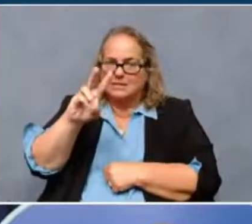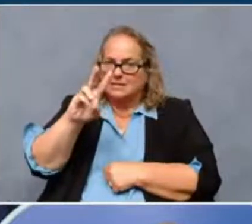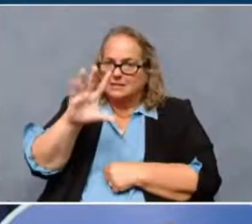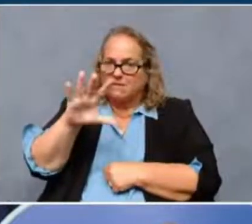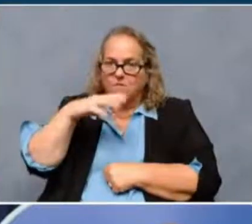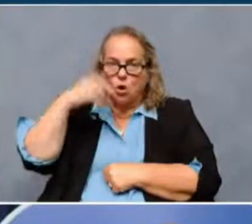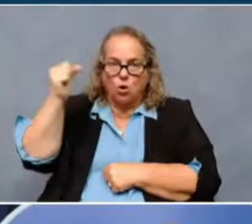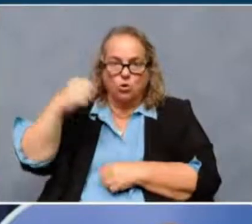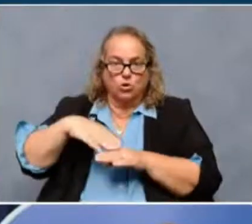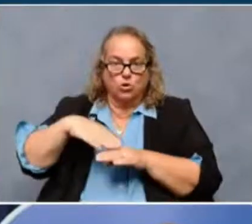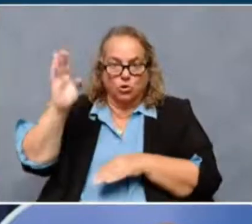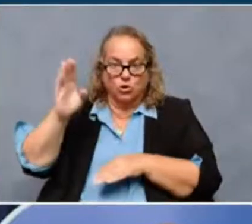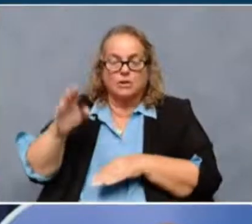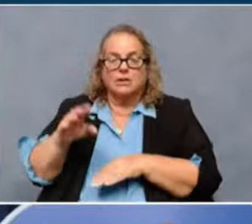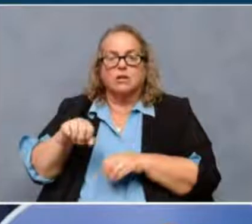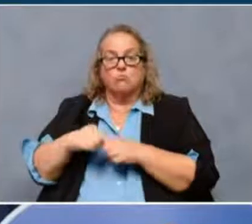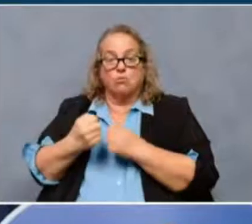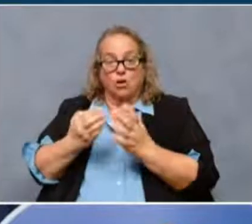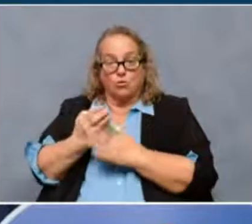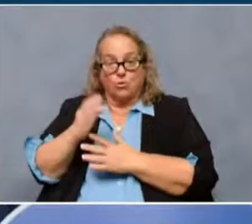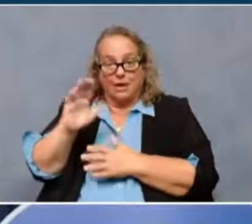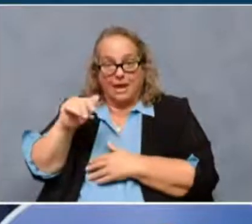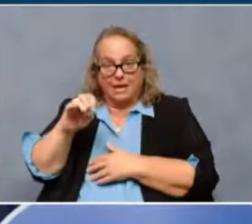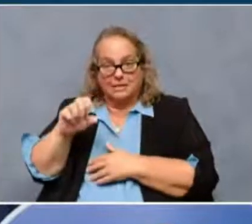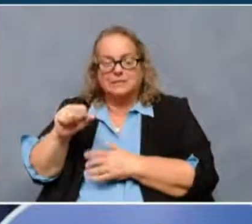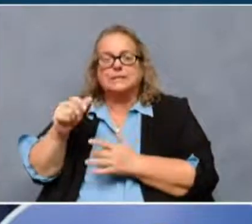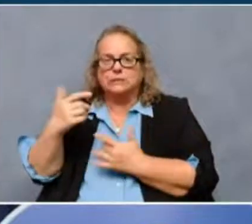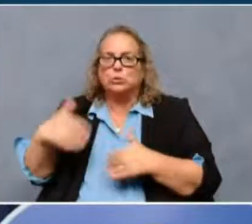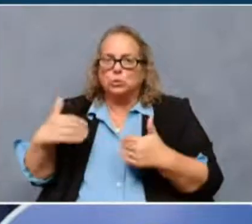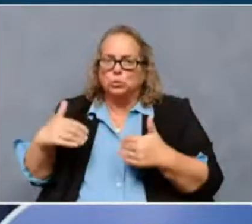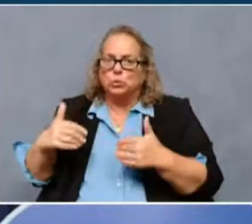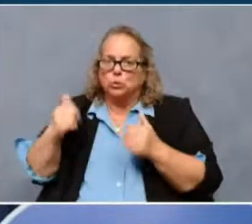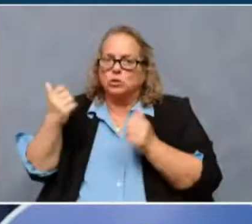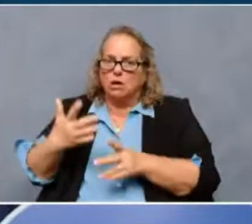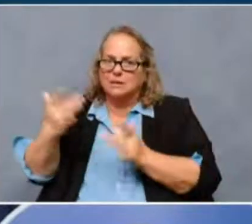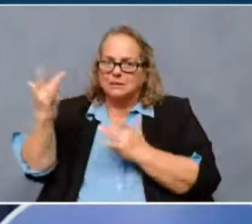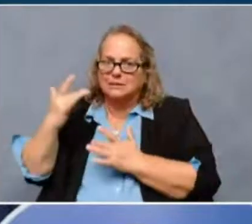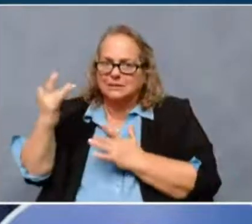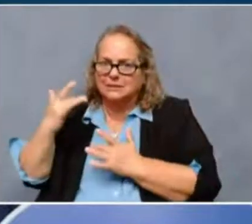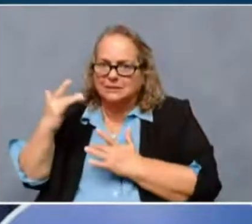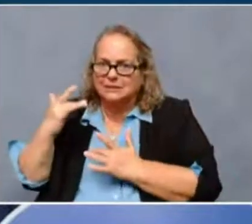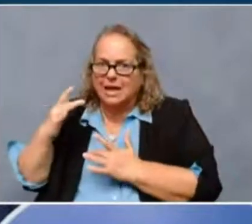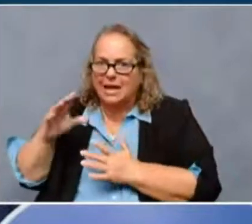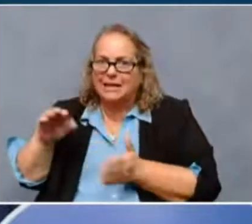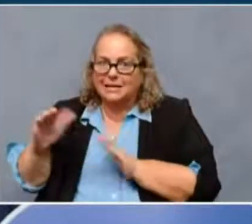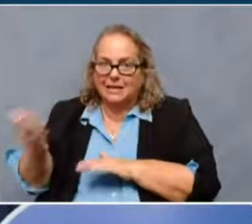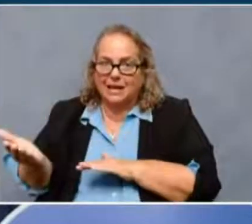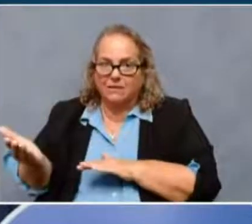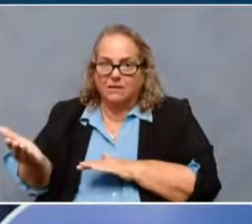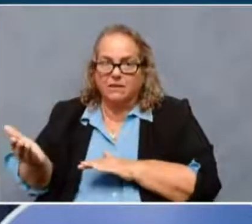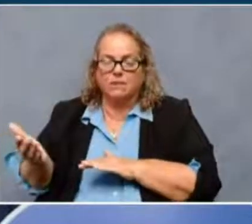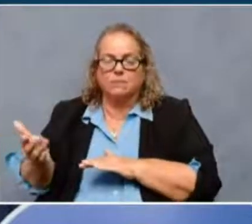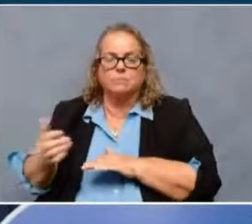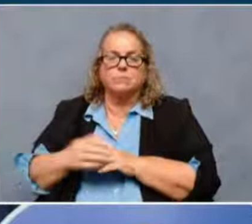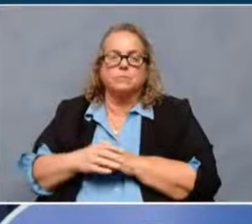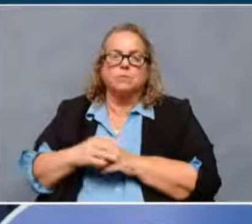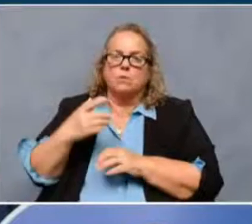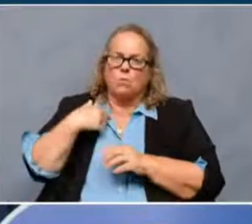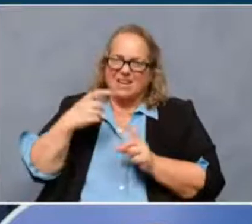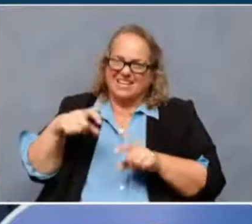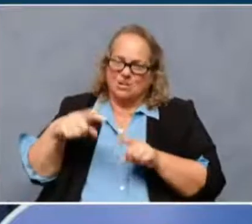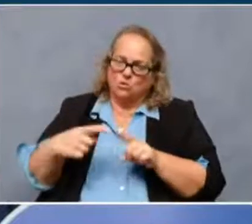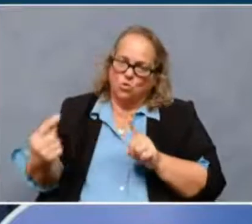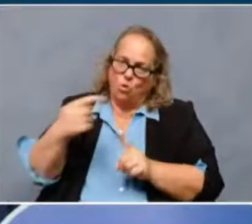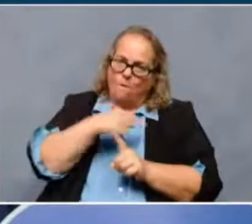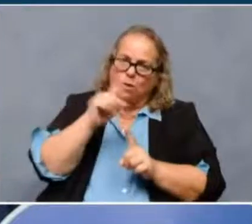turned deadly, but we believe we can get back to the point where we weren't seeing those breakthrough cases at all, or at least